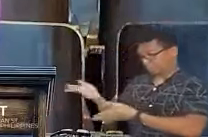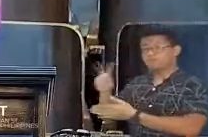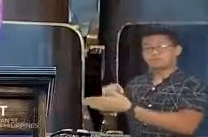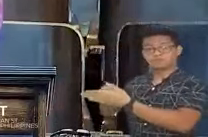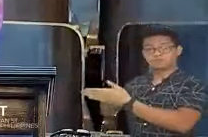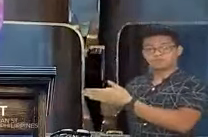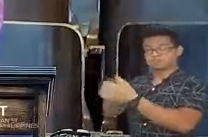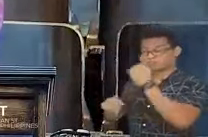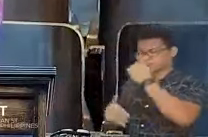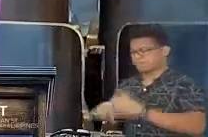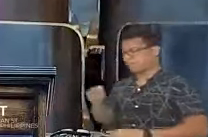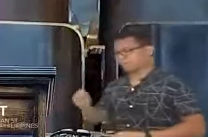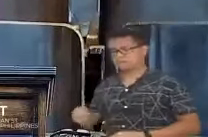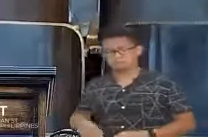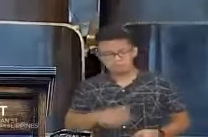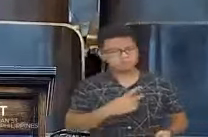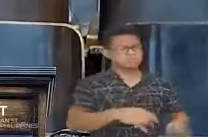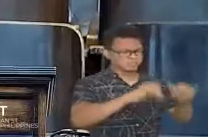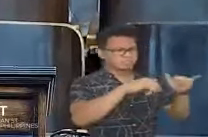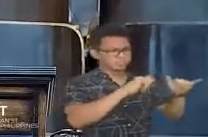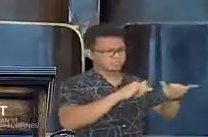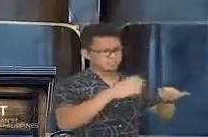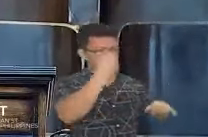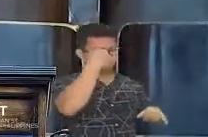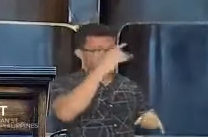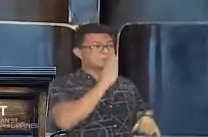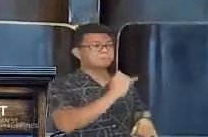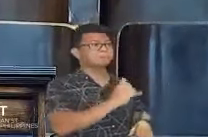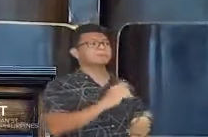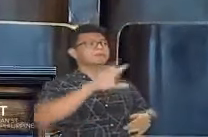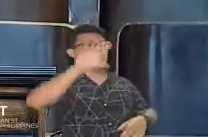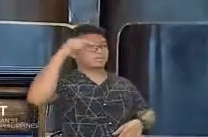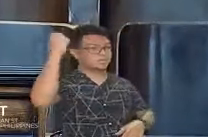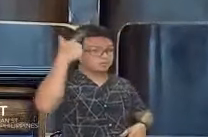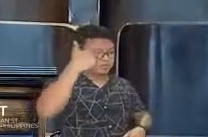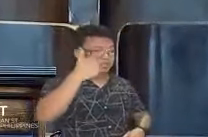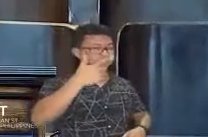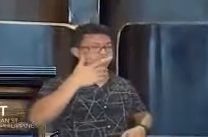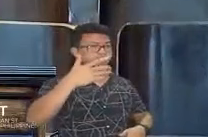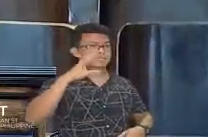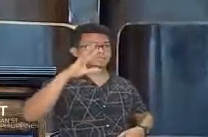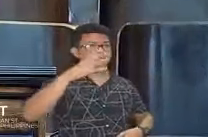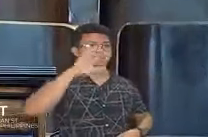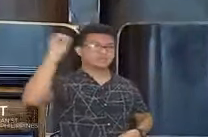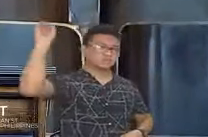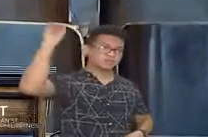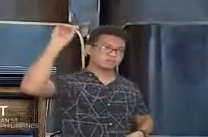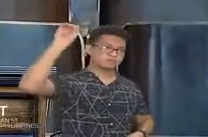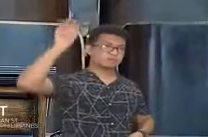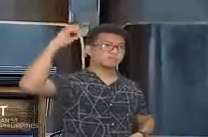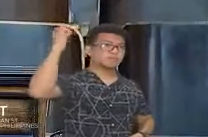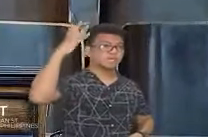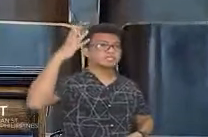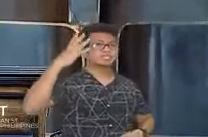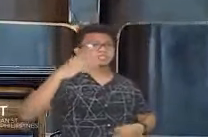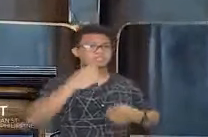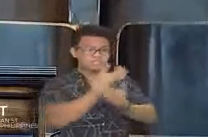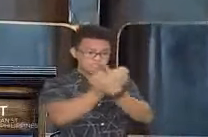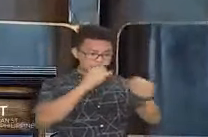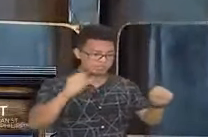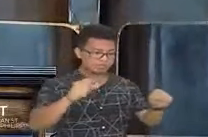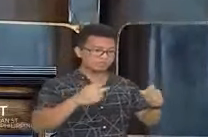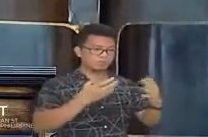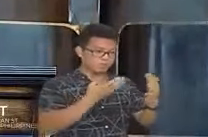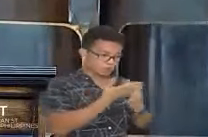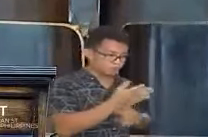And he said, yeah. And I said, for by grace are you saved through faith, and not of yourselves. It